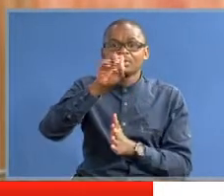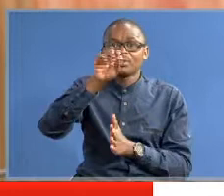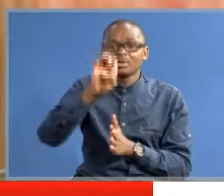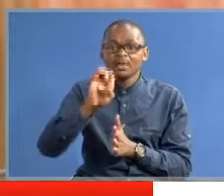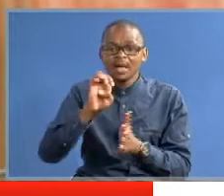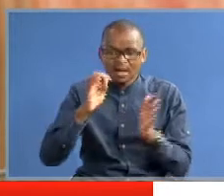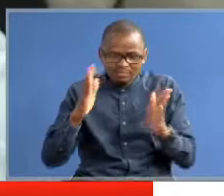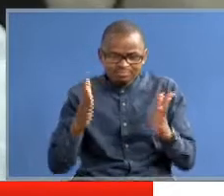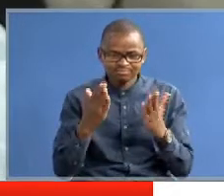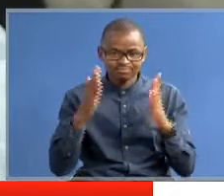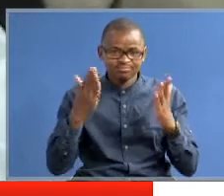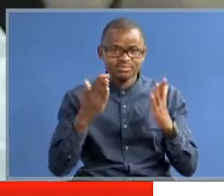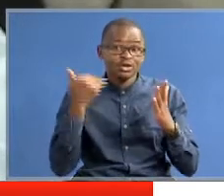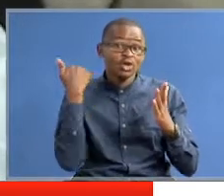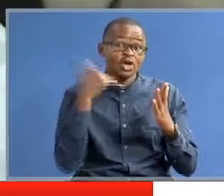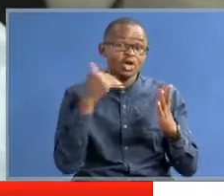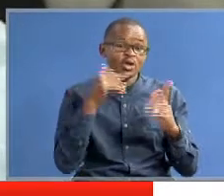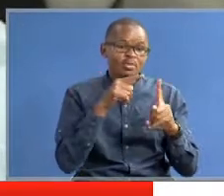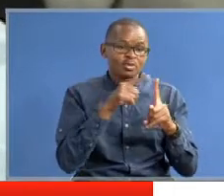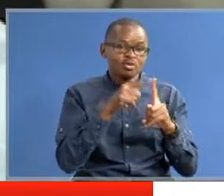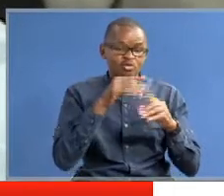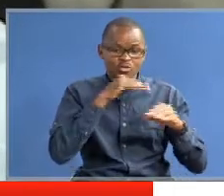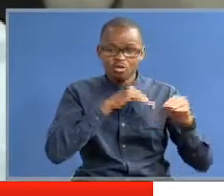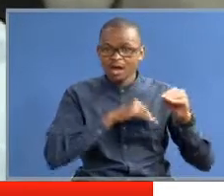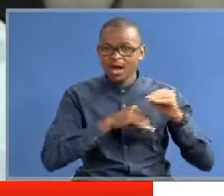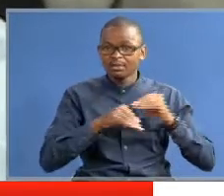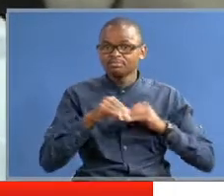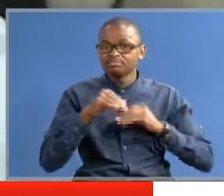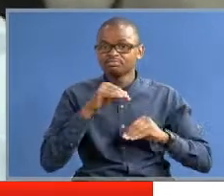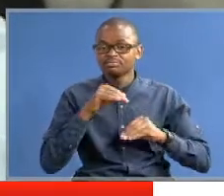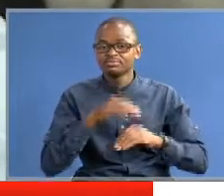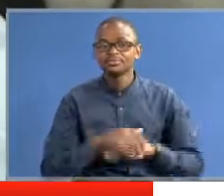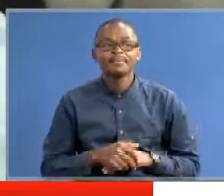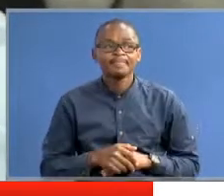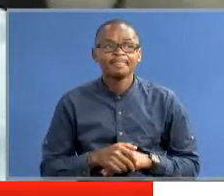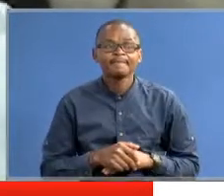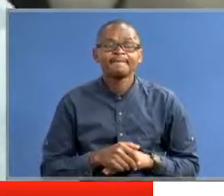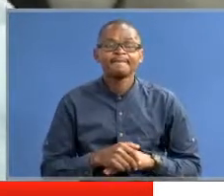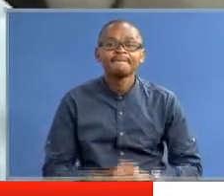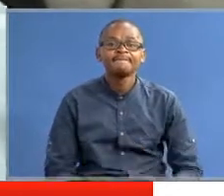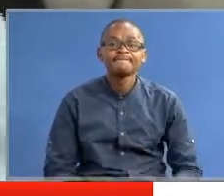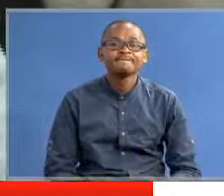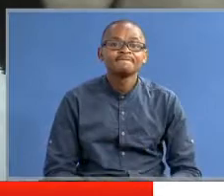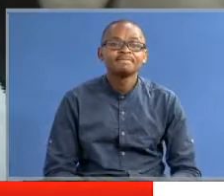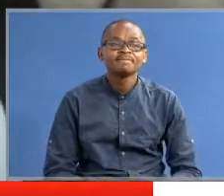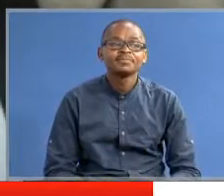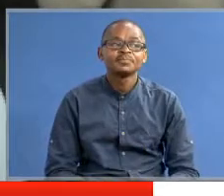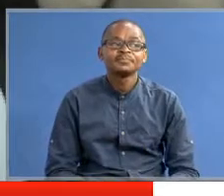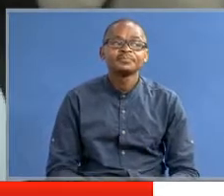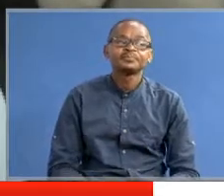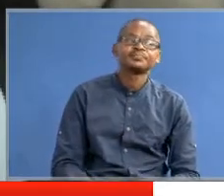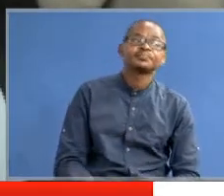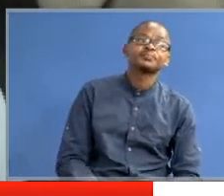had mobilized goons to paint him corrupt. Irene Mwangi, KUTV, Nairobi.